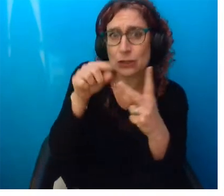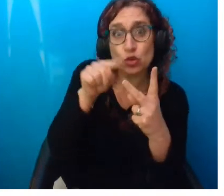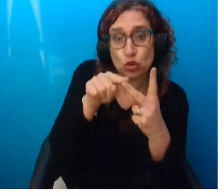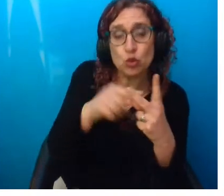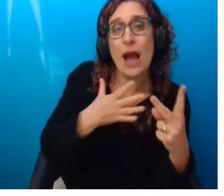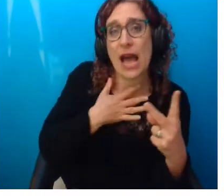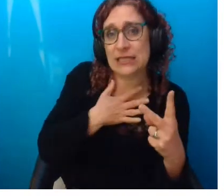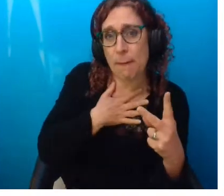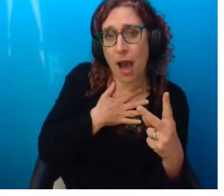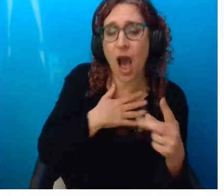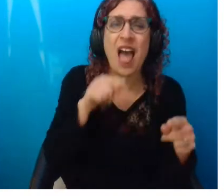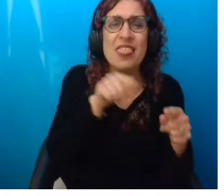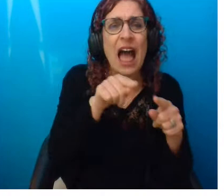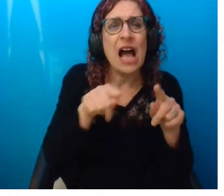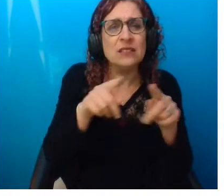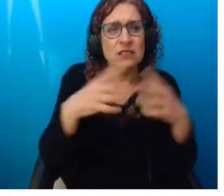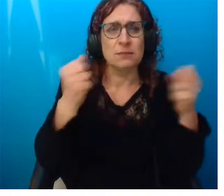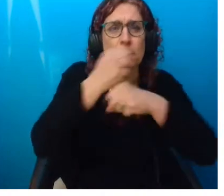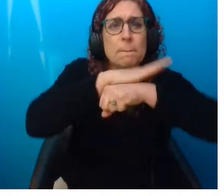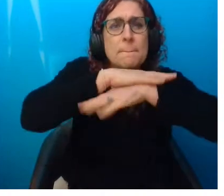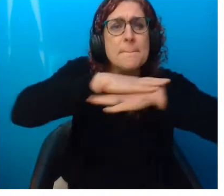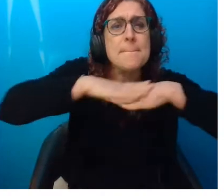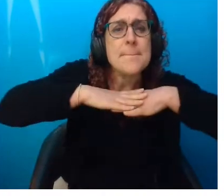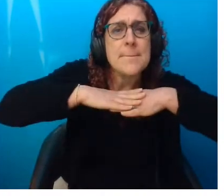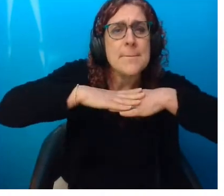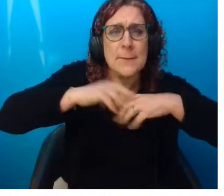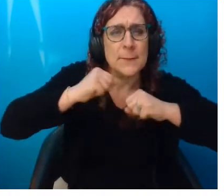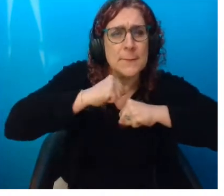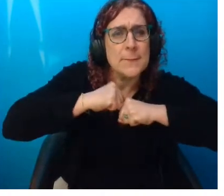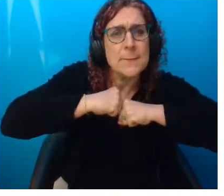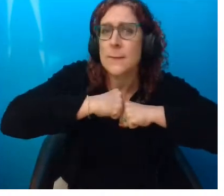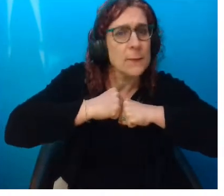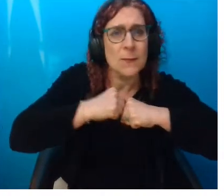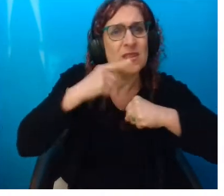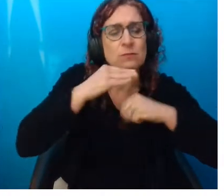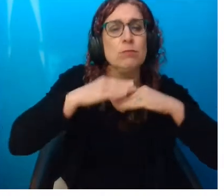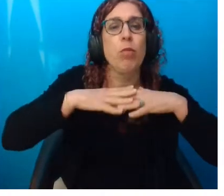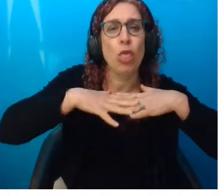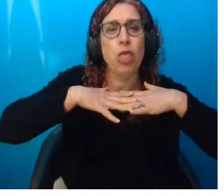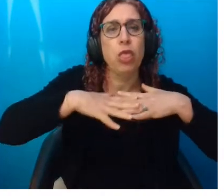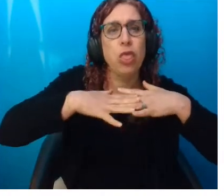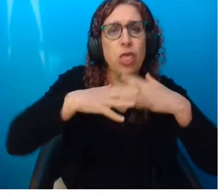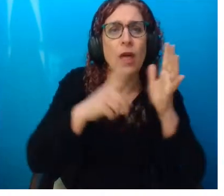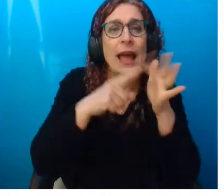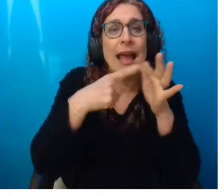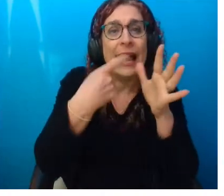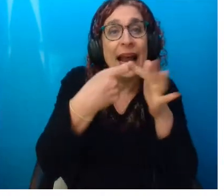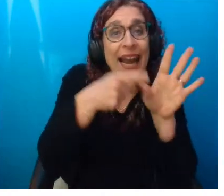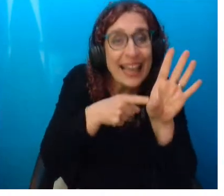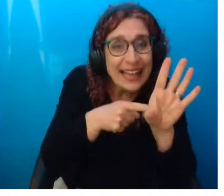also associated with other atopic disease. Next slide.